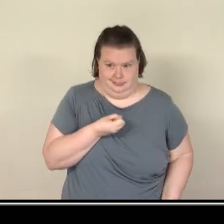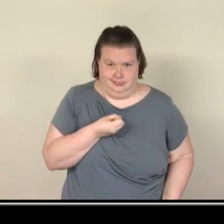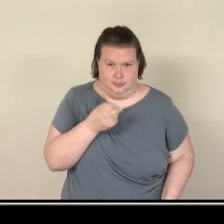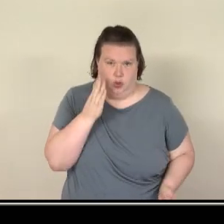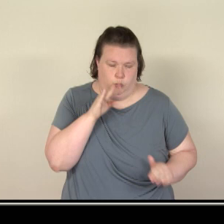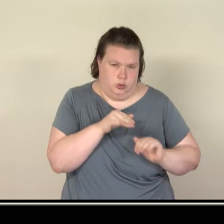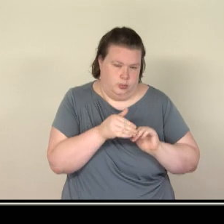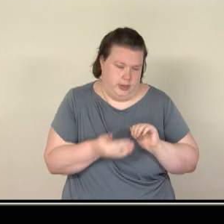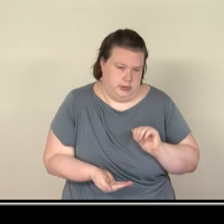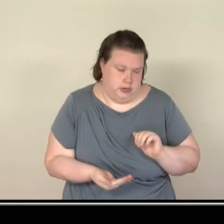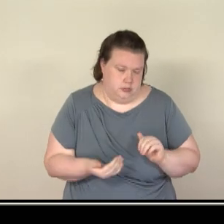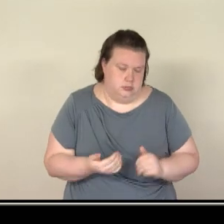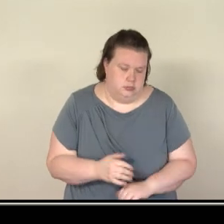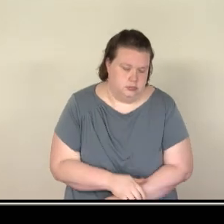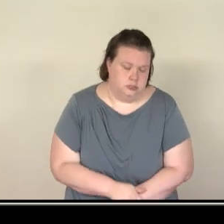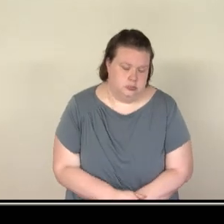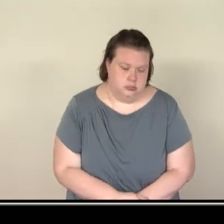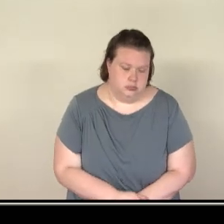that will go back down again.